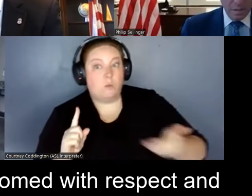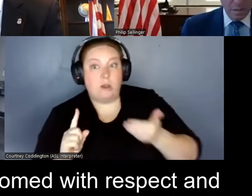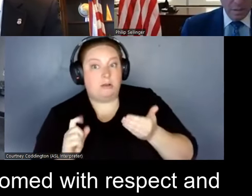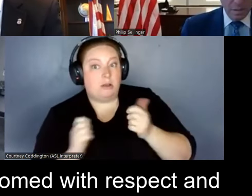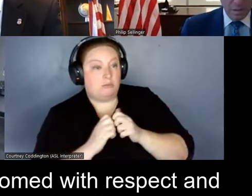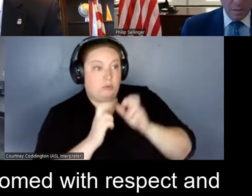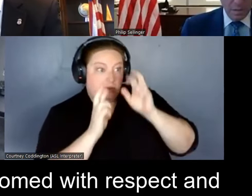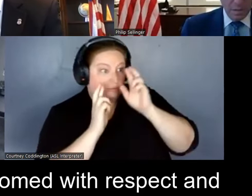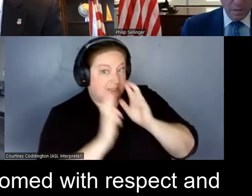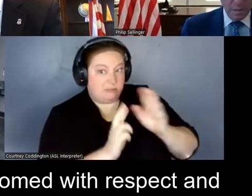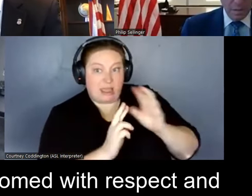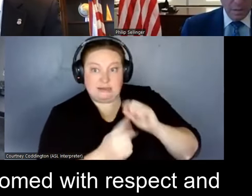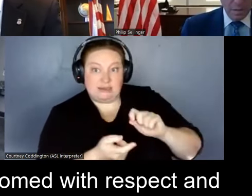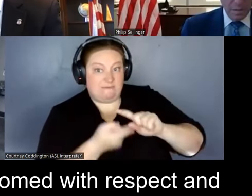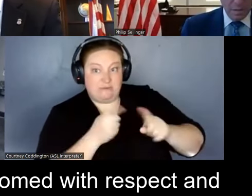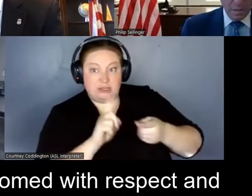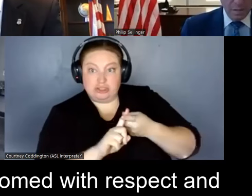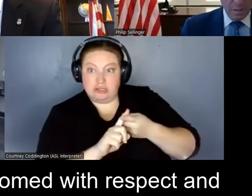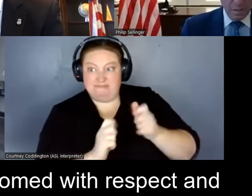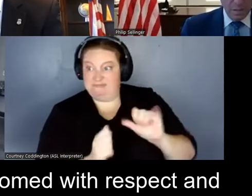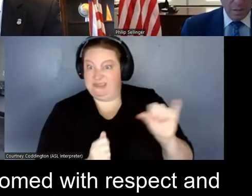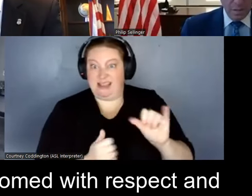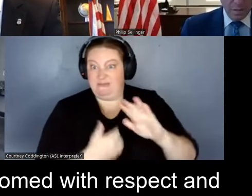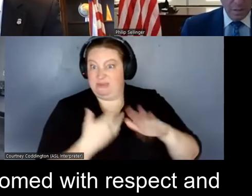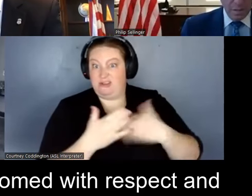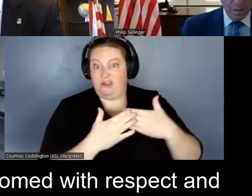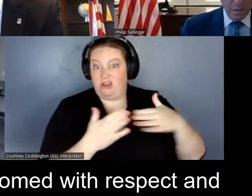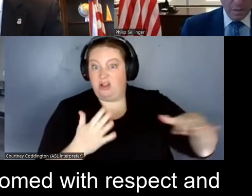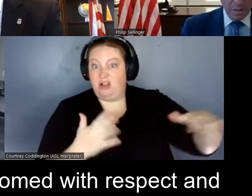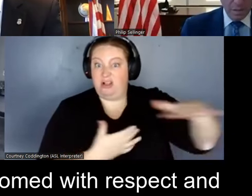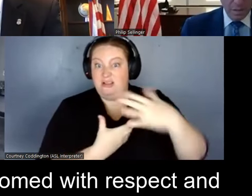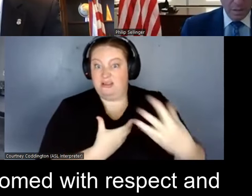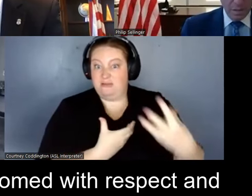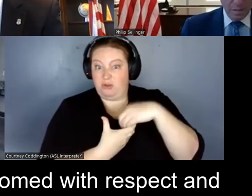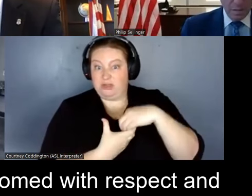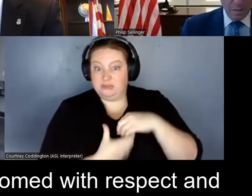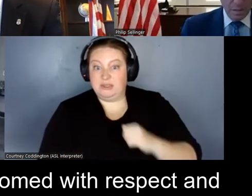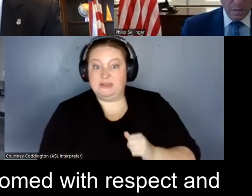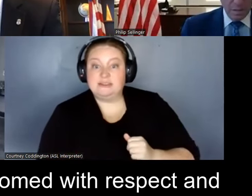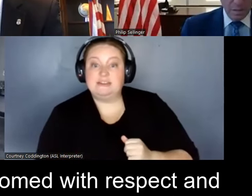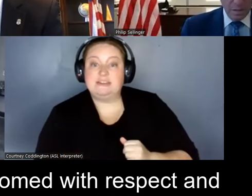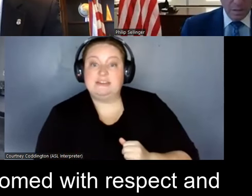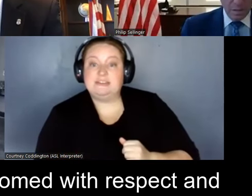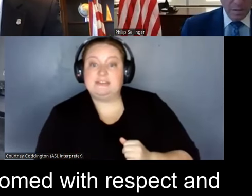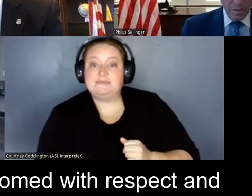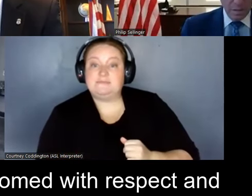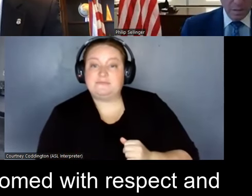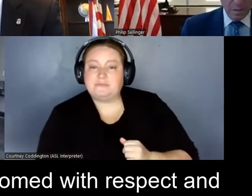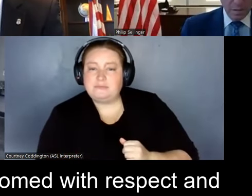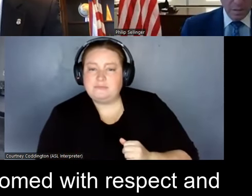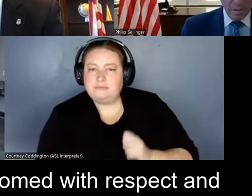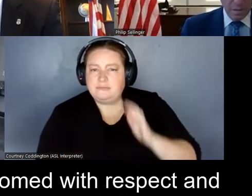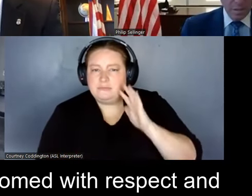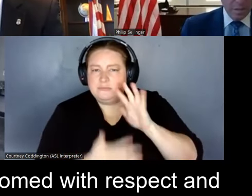and friendship like everyone else. And from a friend of mine is that she was